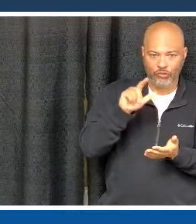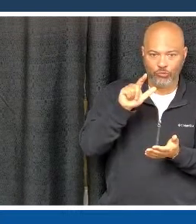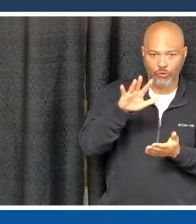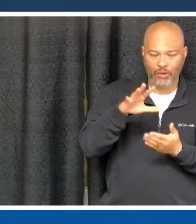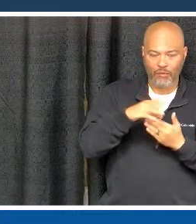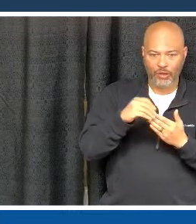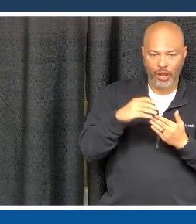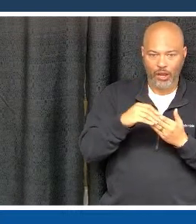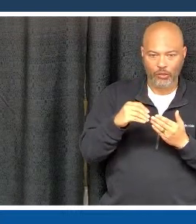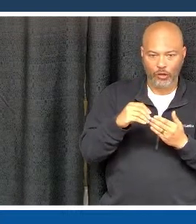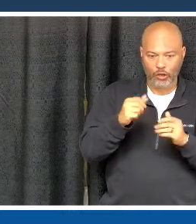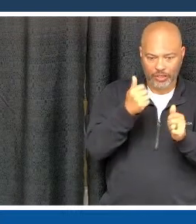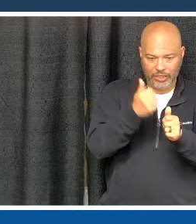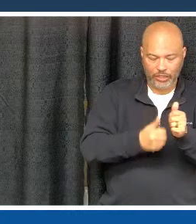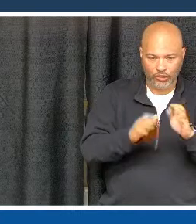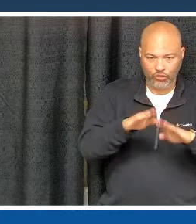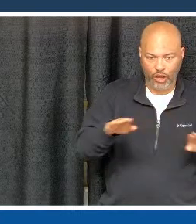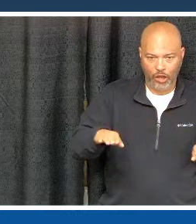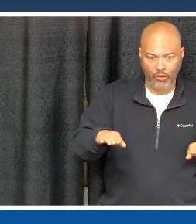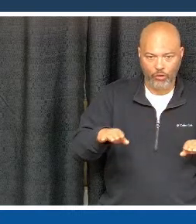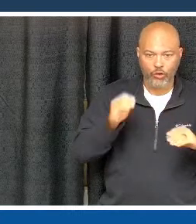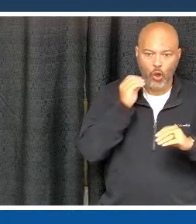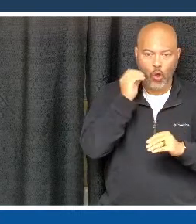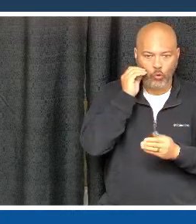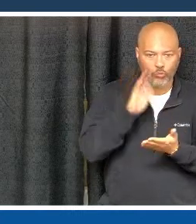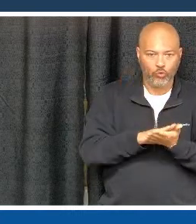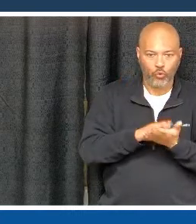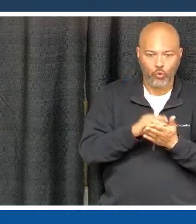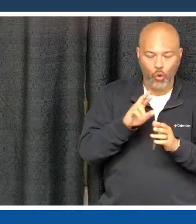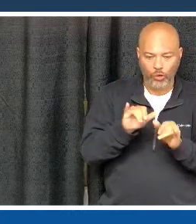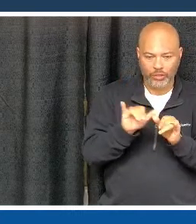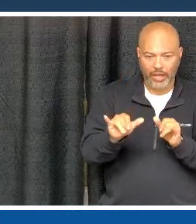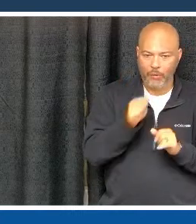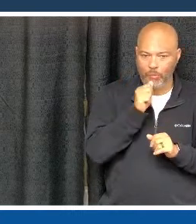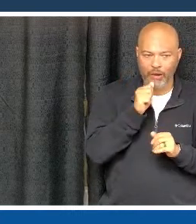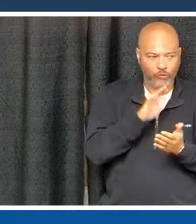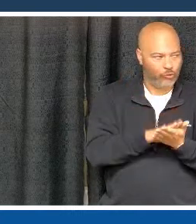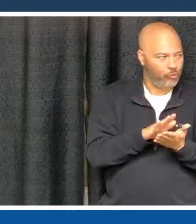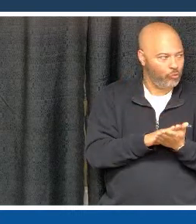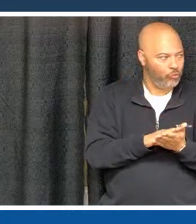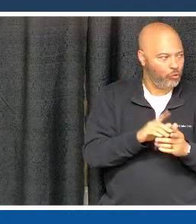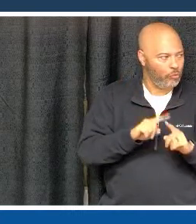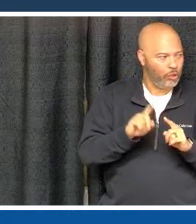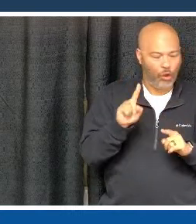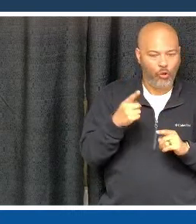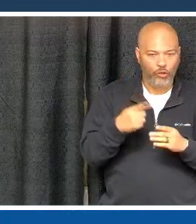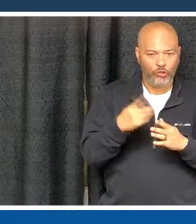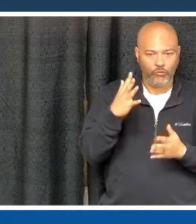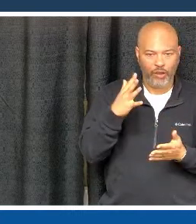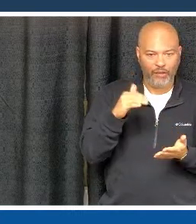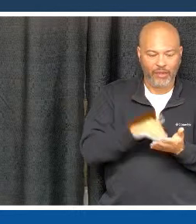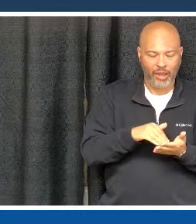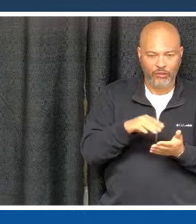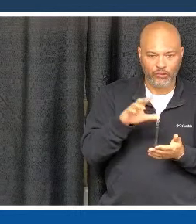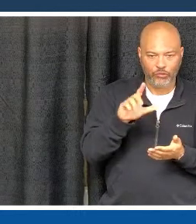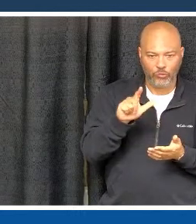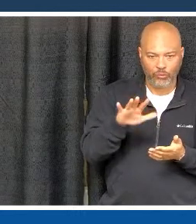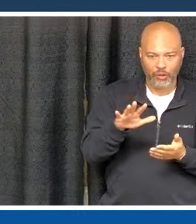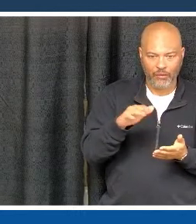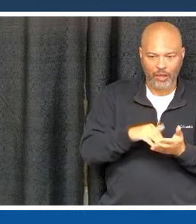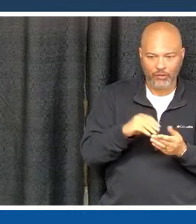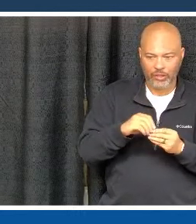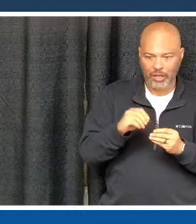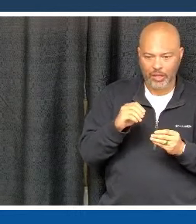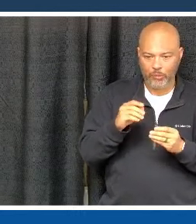$7,025 per child to either be homeschooled or go to private school, but only do $5,025 for kids in